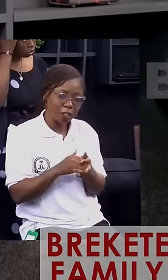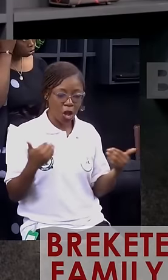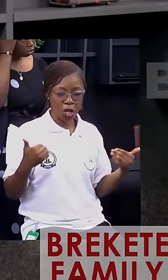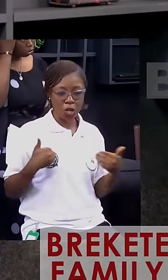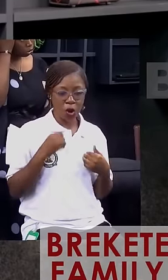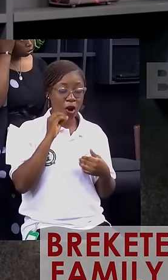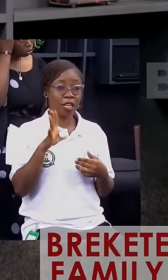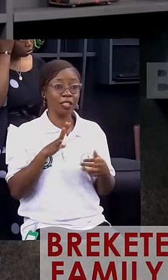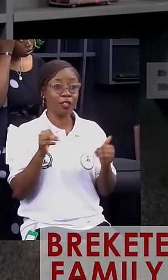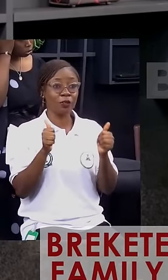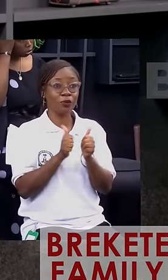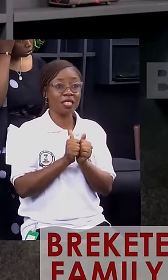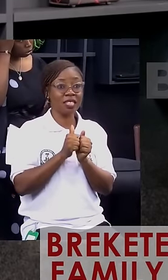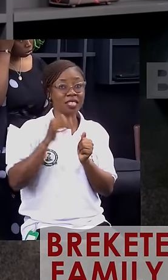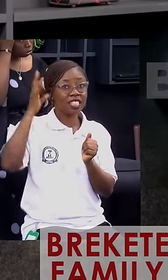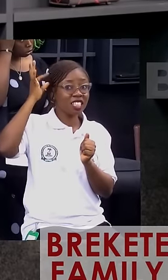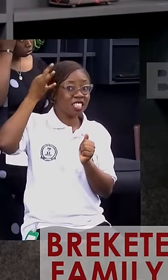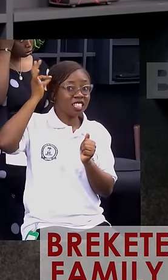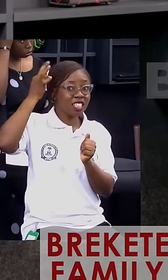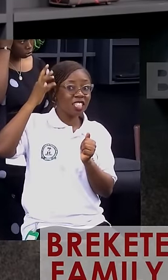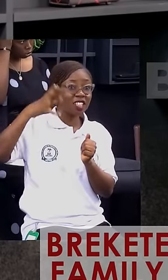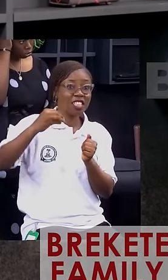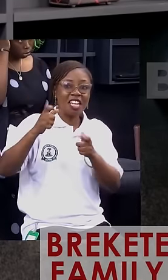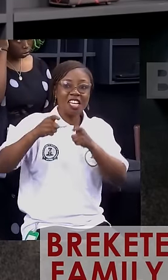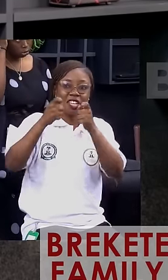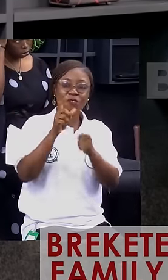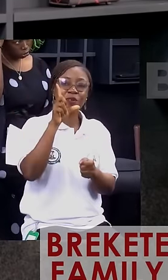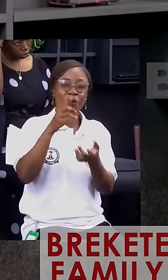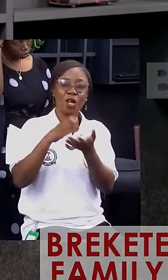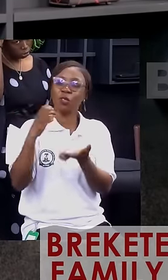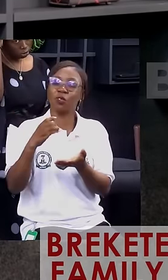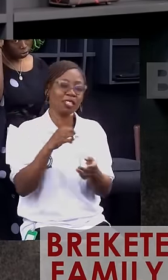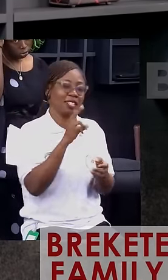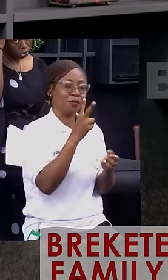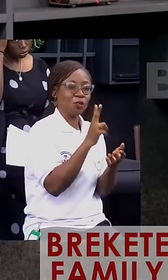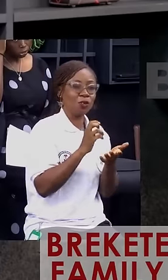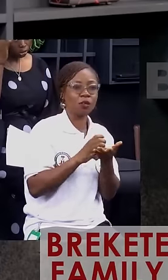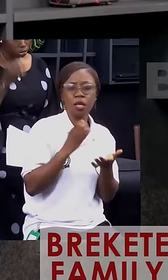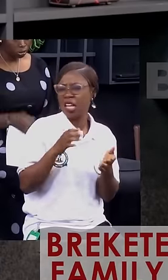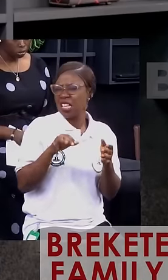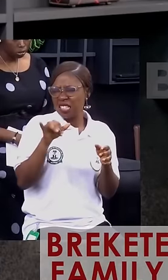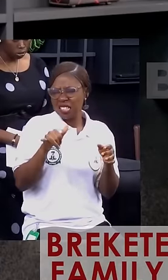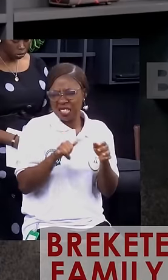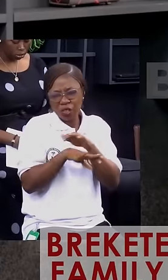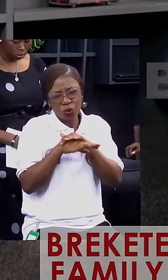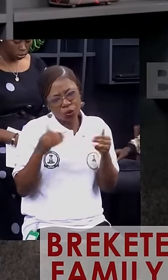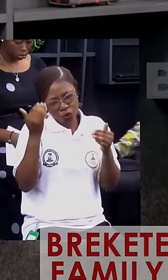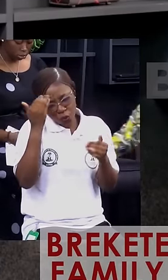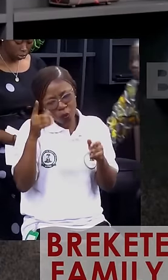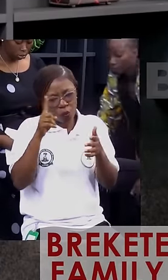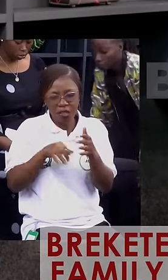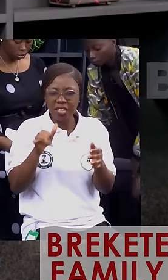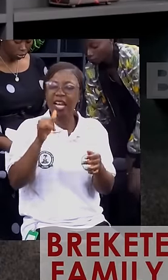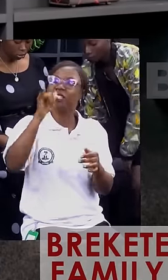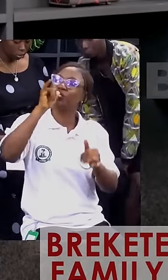ladies with concussions on their head, and they say, "Give me 1 shot, give me 2 shots." Mm. They don't know what they are even taking. So some of those